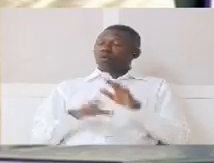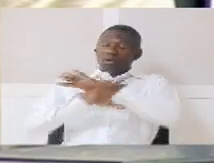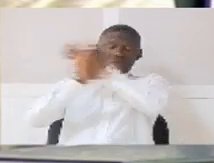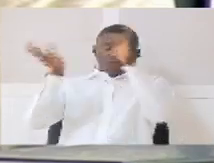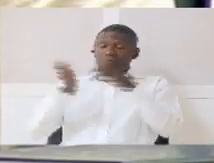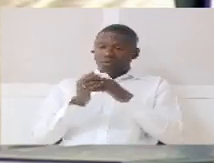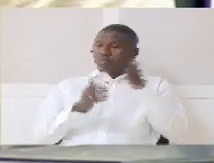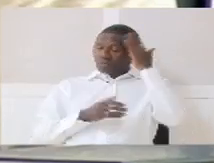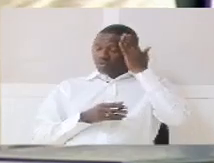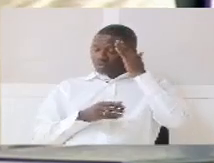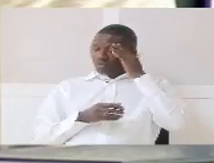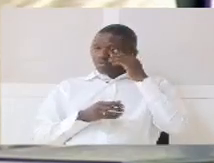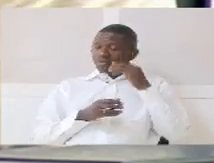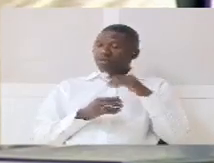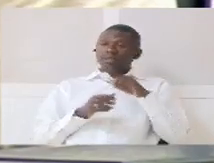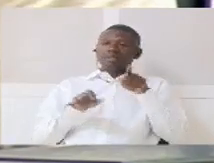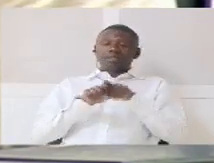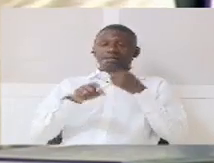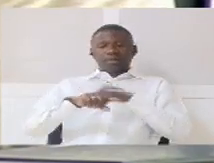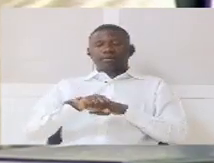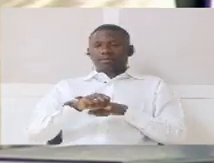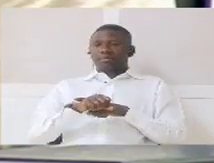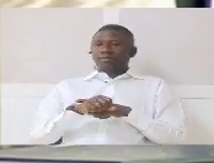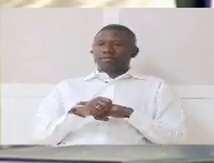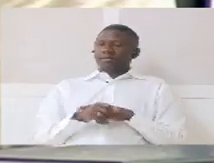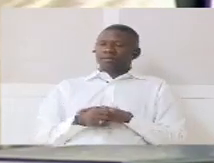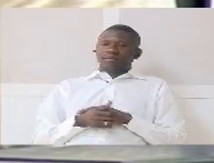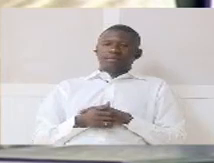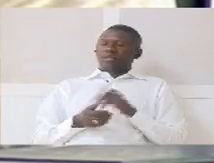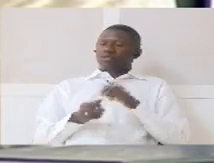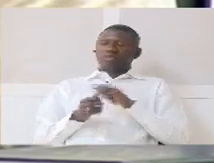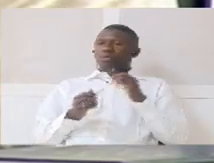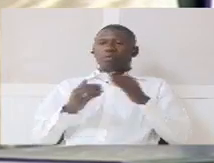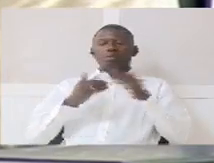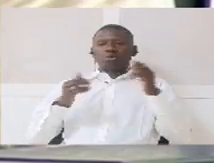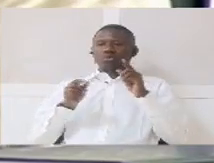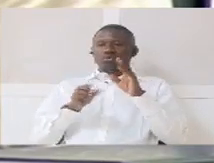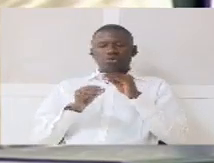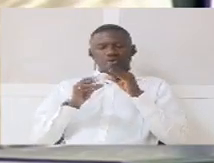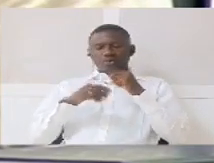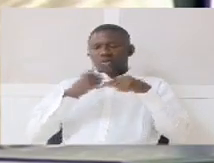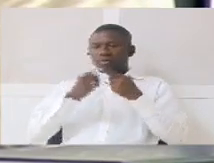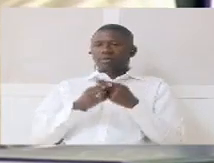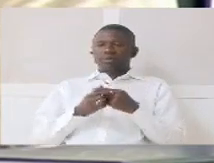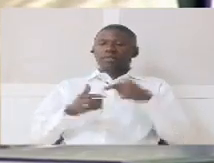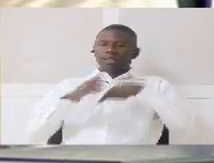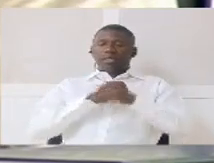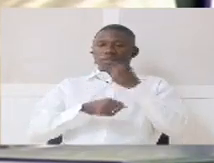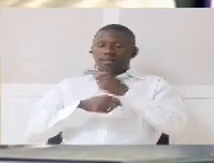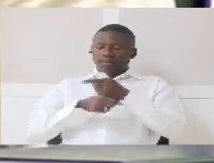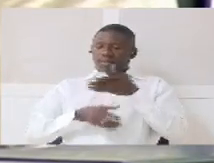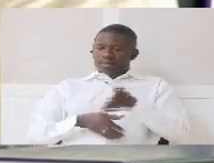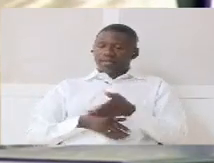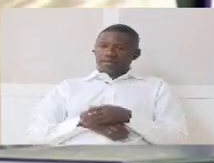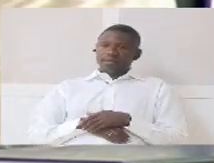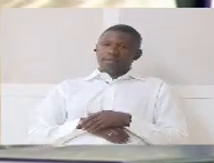Or something that everybody is aware of, because there shouldn't be much talk. Gambia Jam. In the Gambia here, Ninkata Gambia